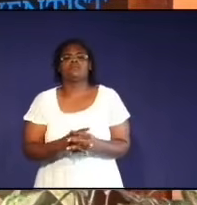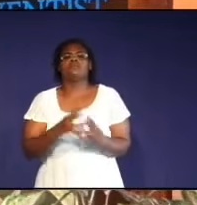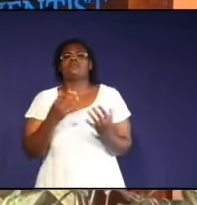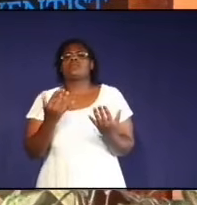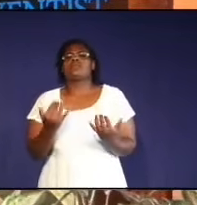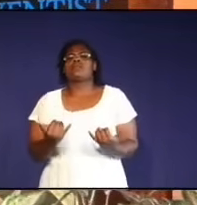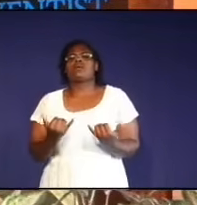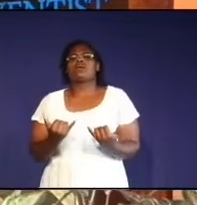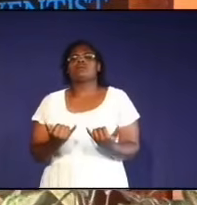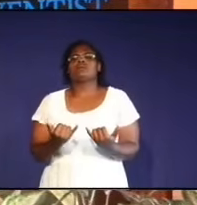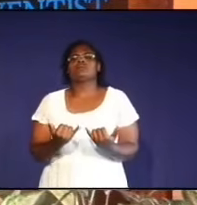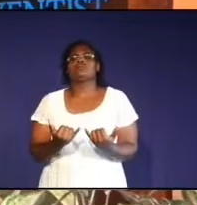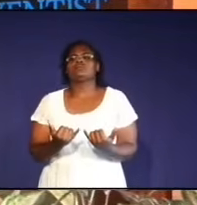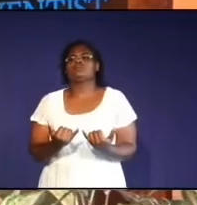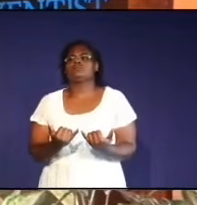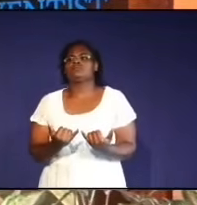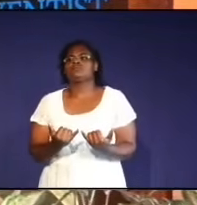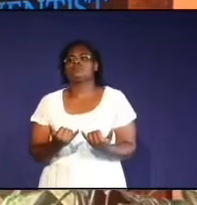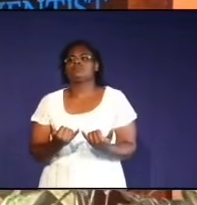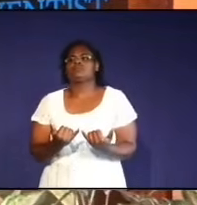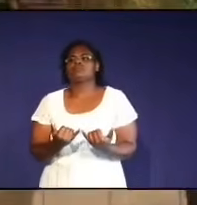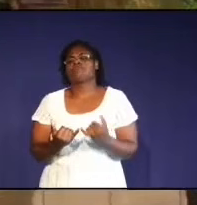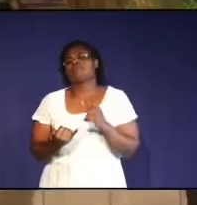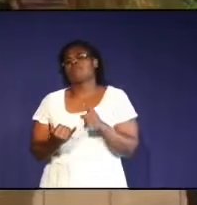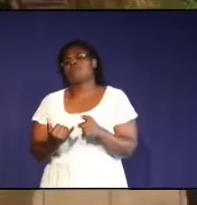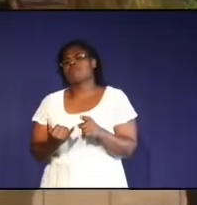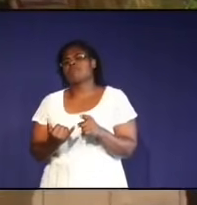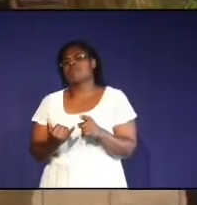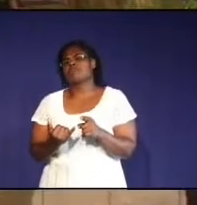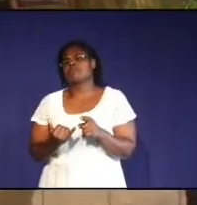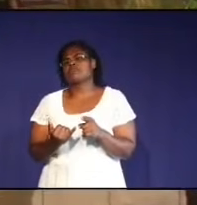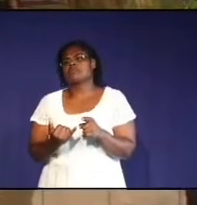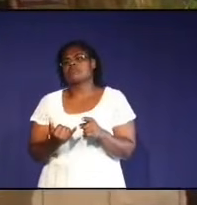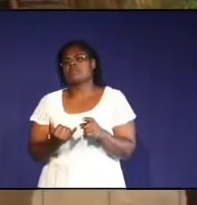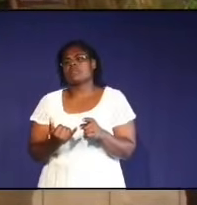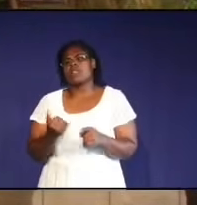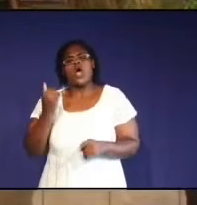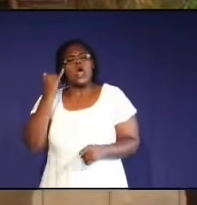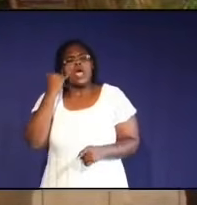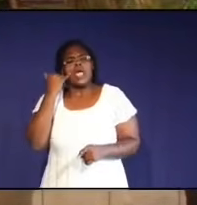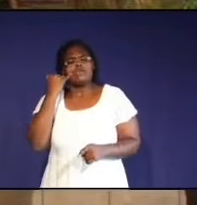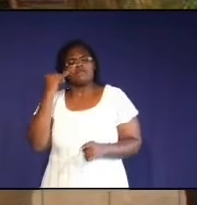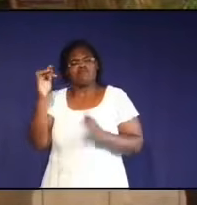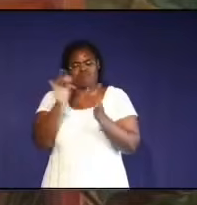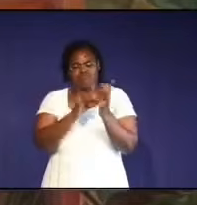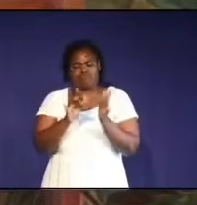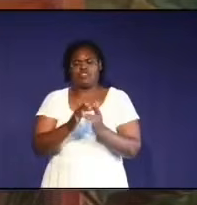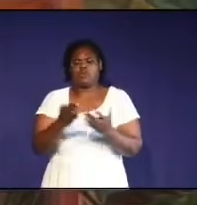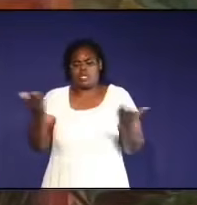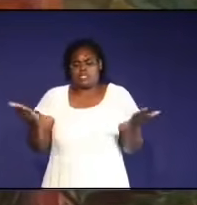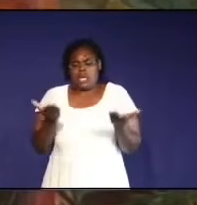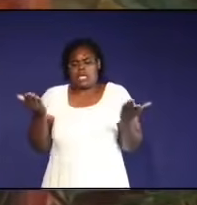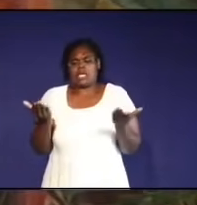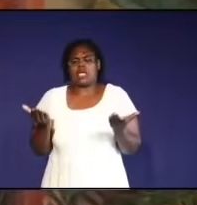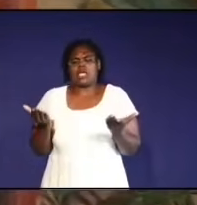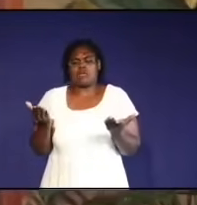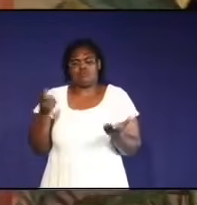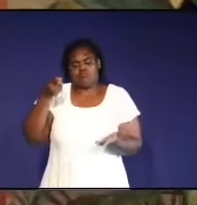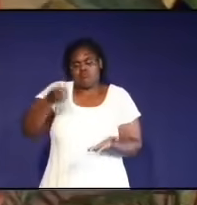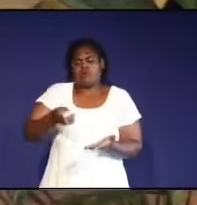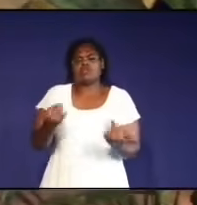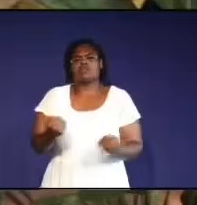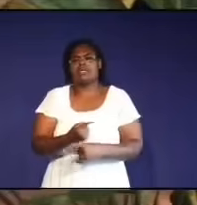understanding. I think if Christ was here today, he wouldn't